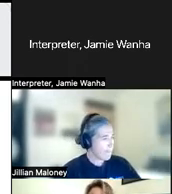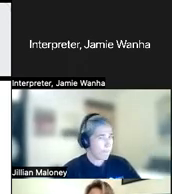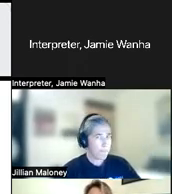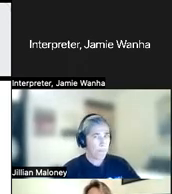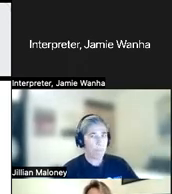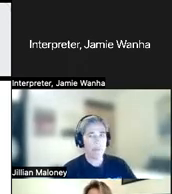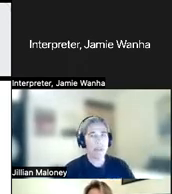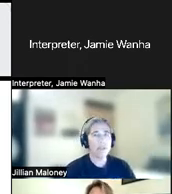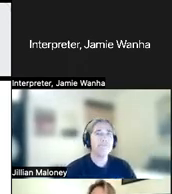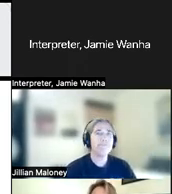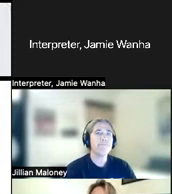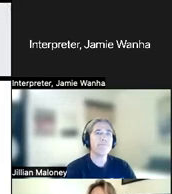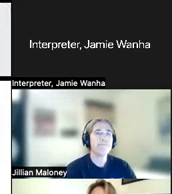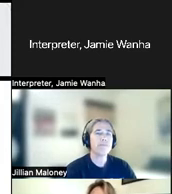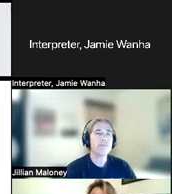number three.